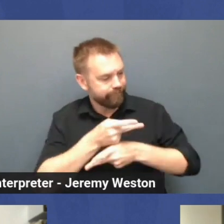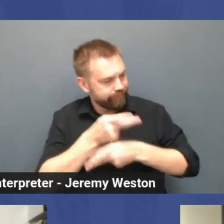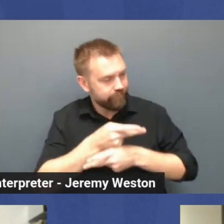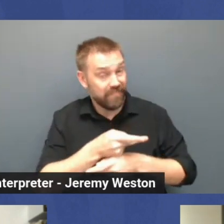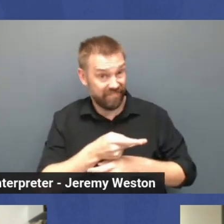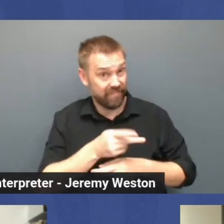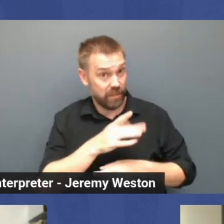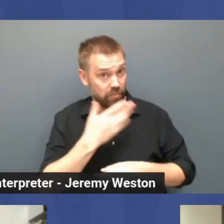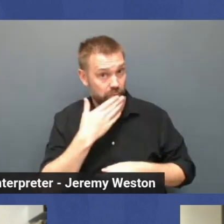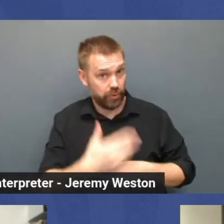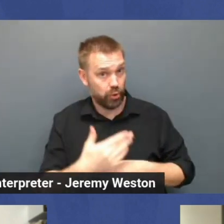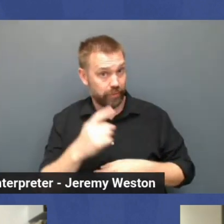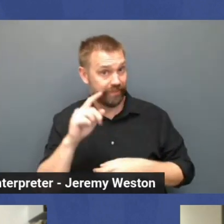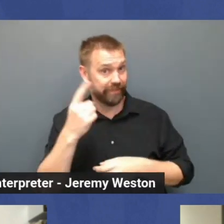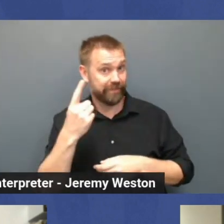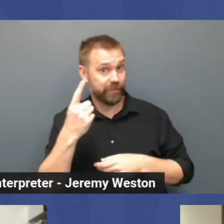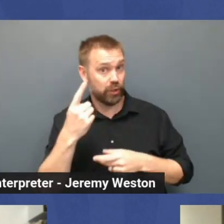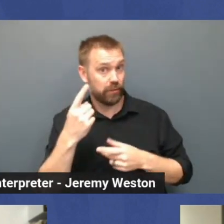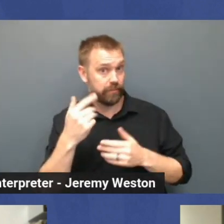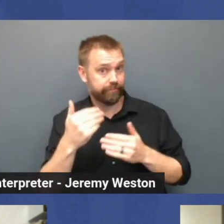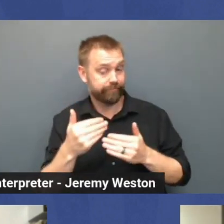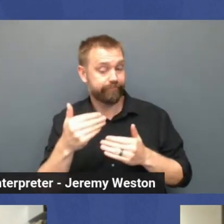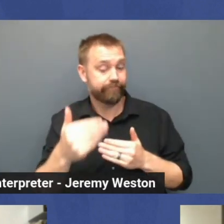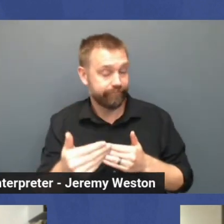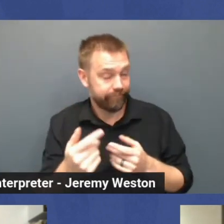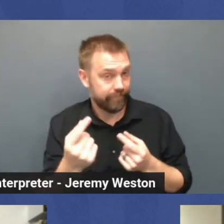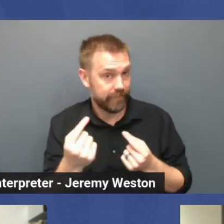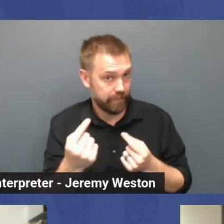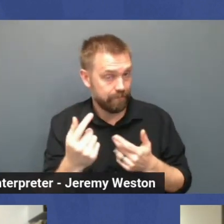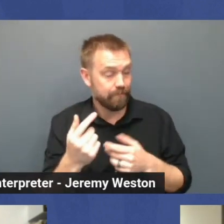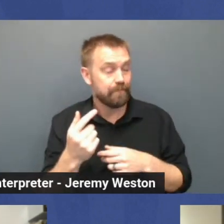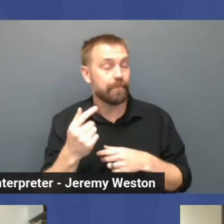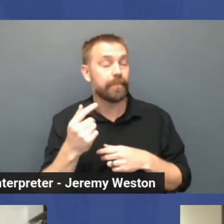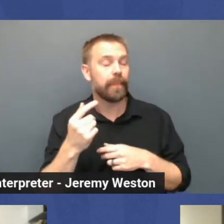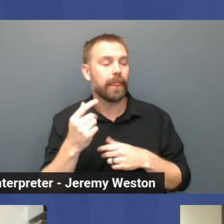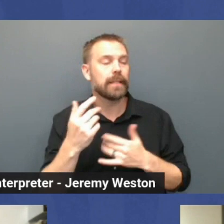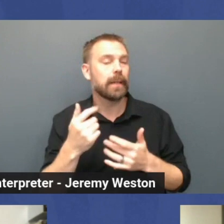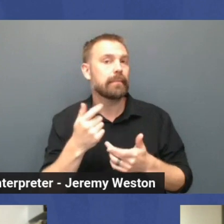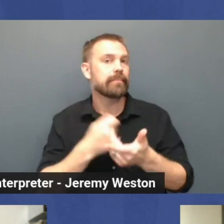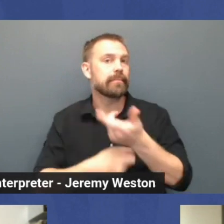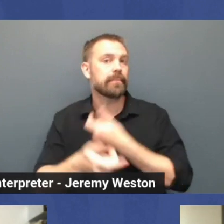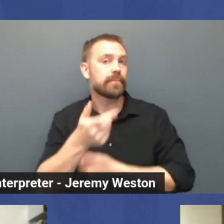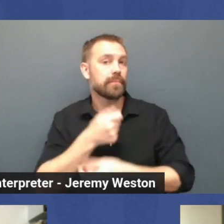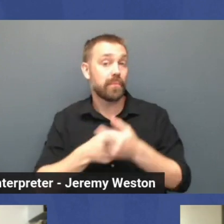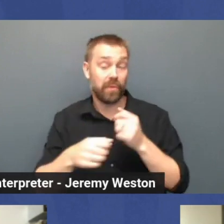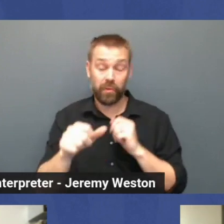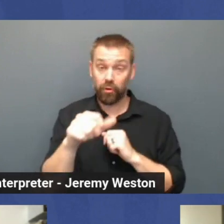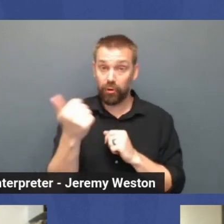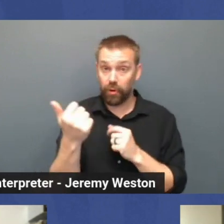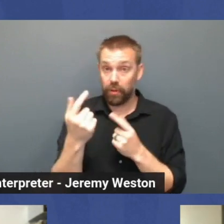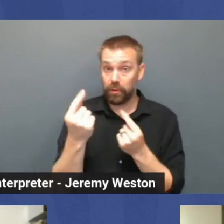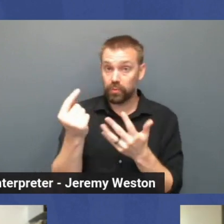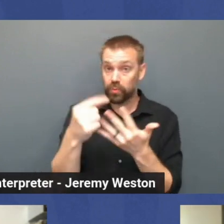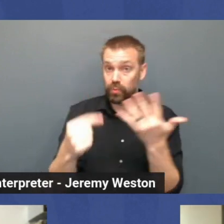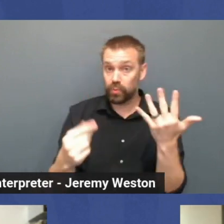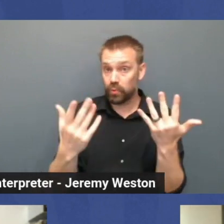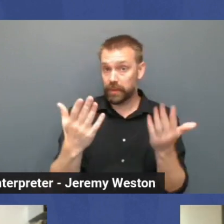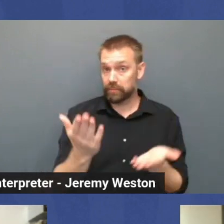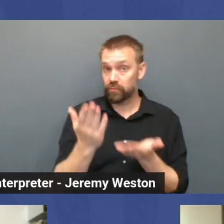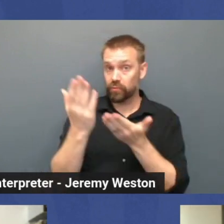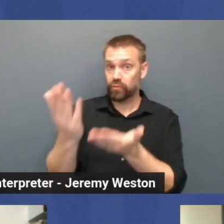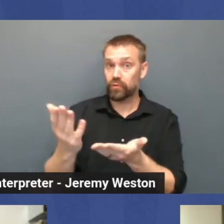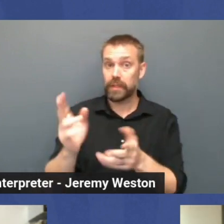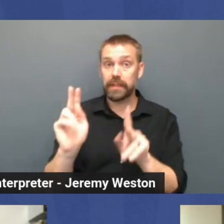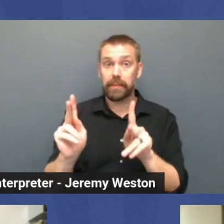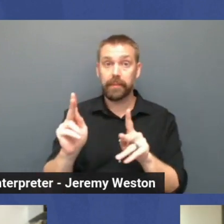really good first step. And so, I'm kind of looking for if there are some other actions or things you might suggest folks